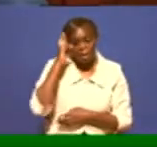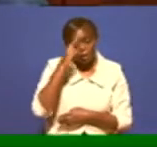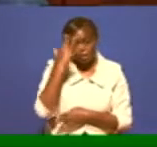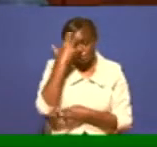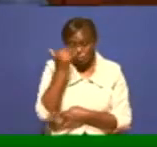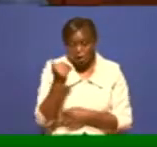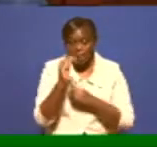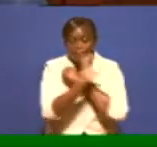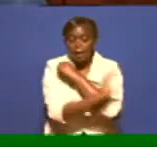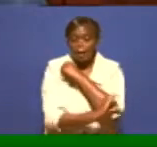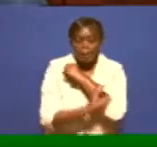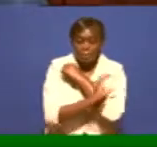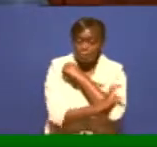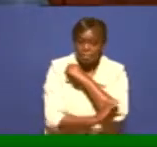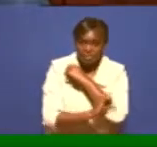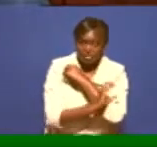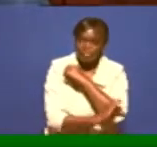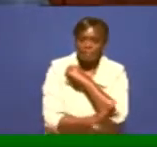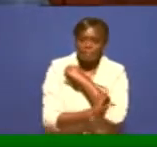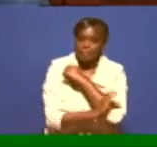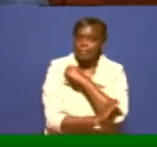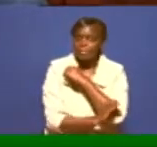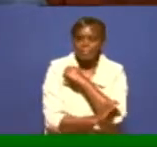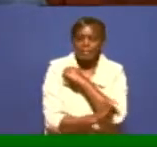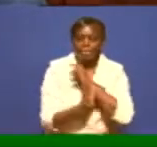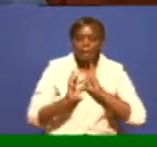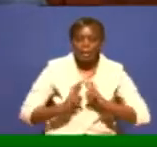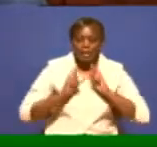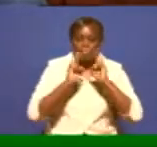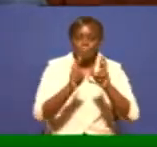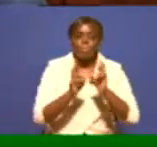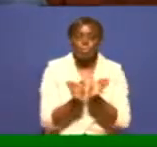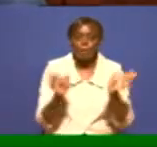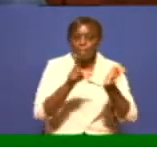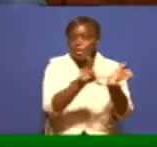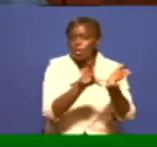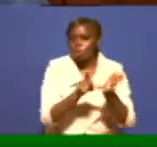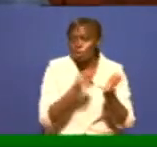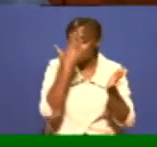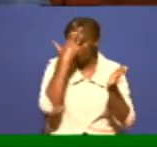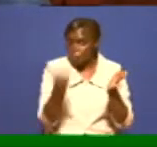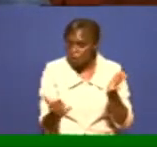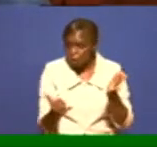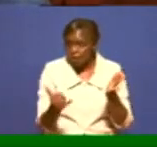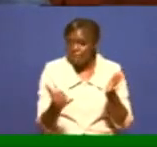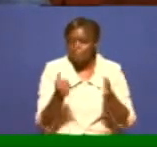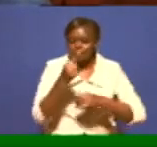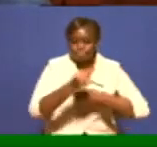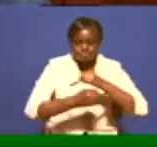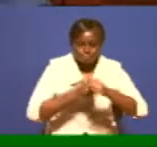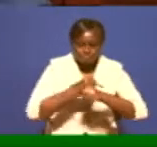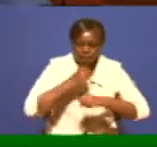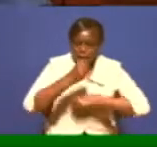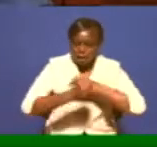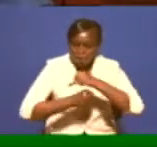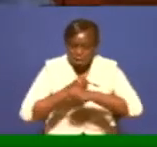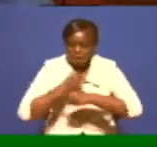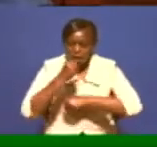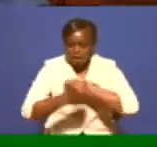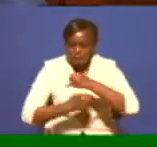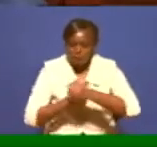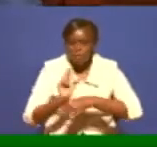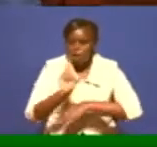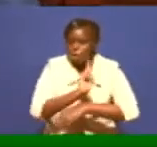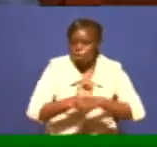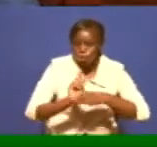countries have to report on public debt is because every year as we plan for our expenditure, as we plan